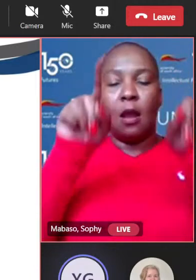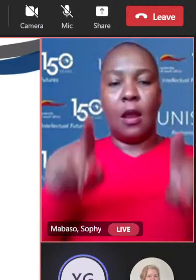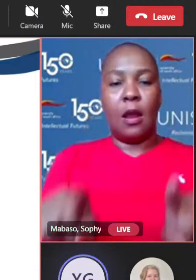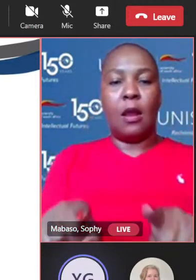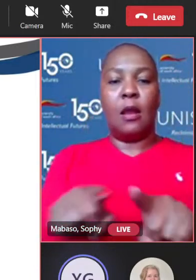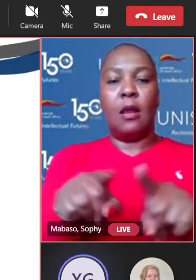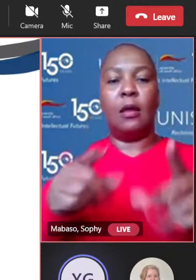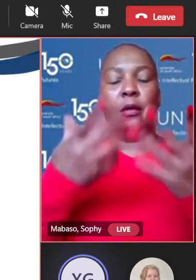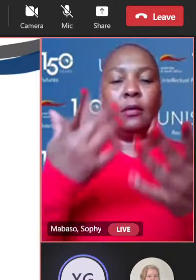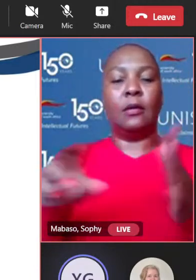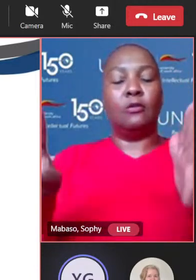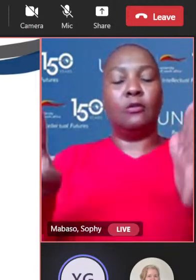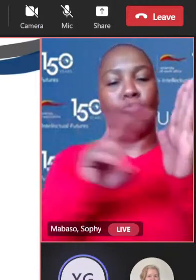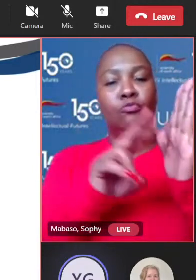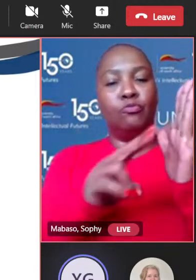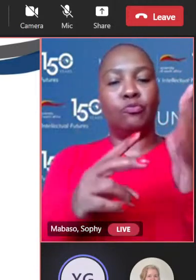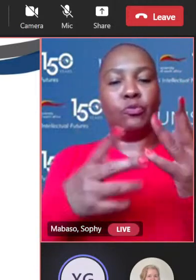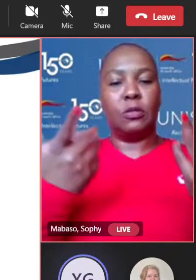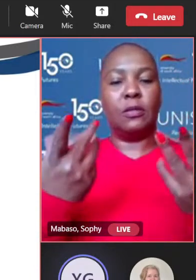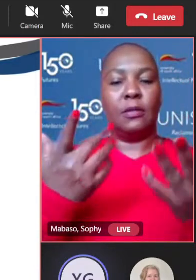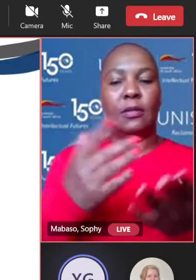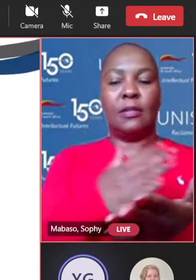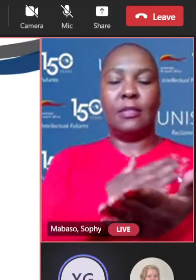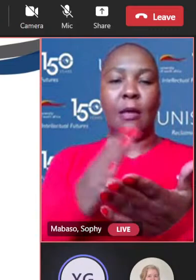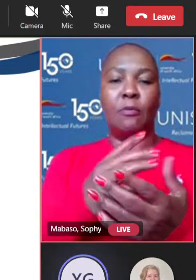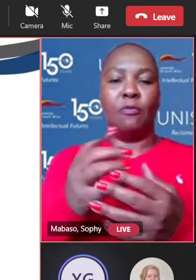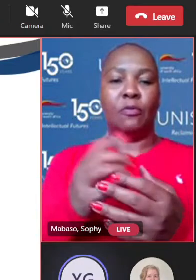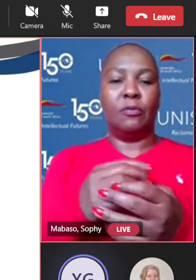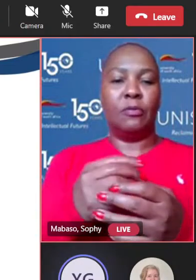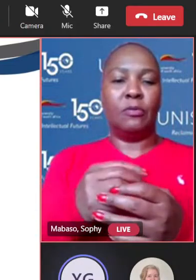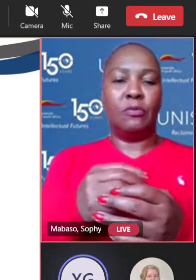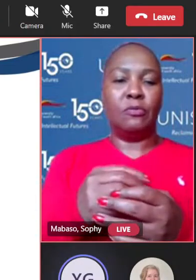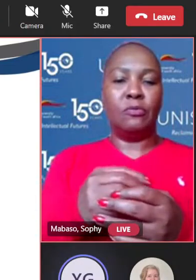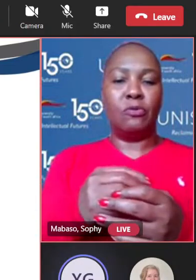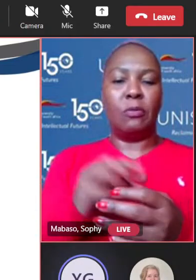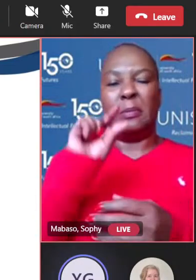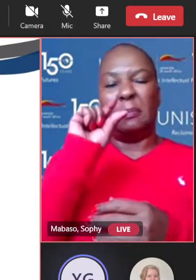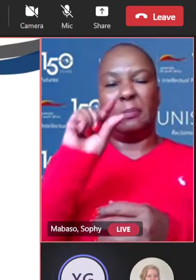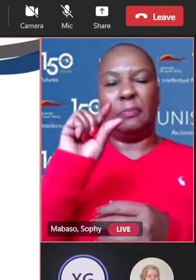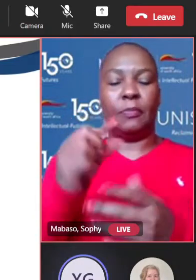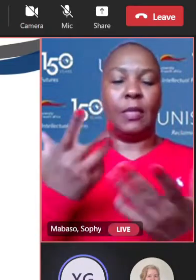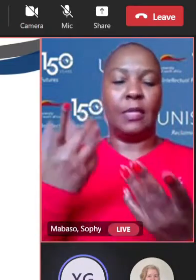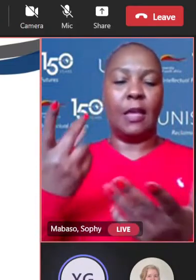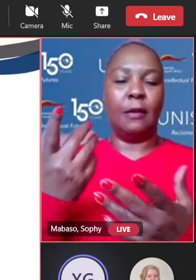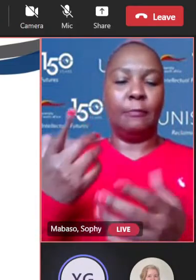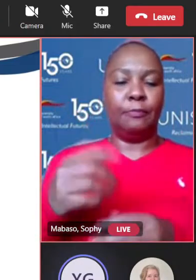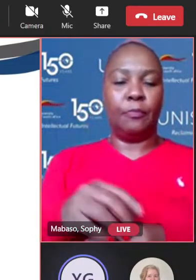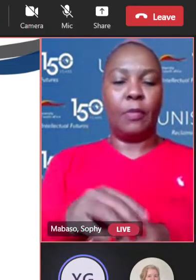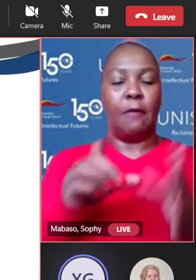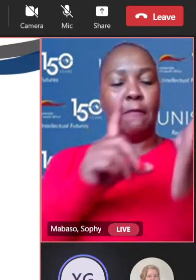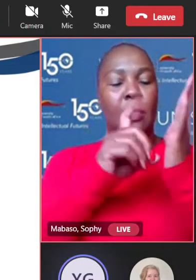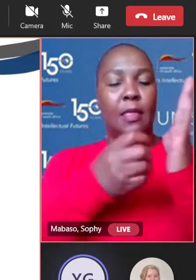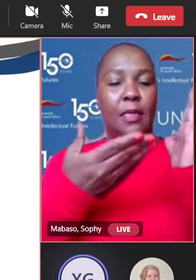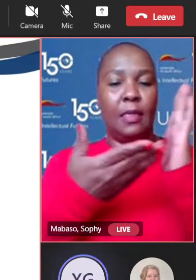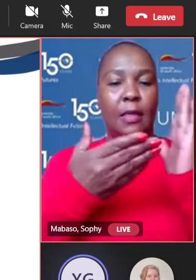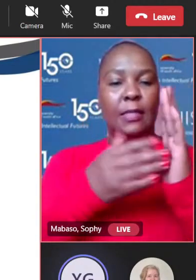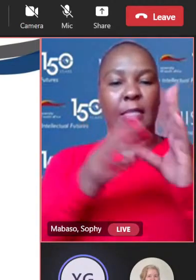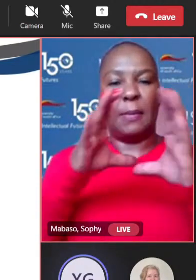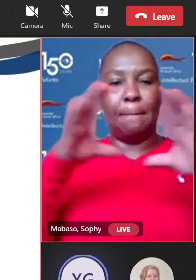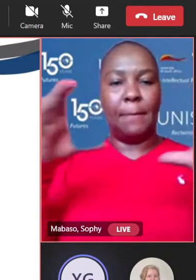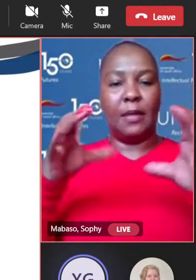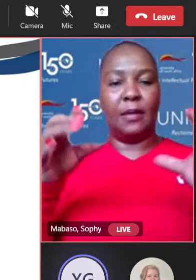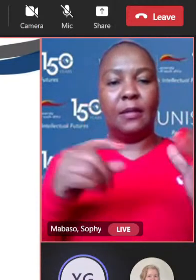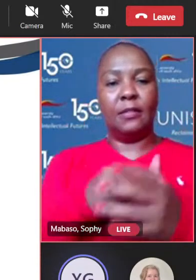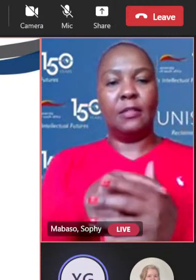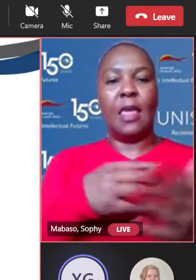will look a bit big, for some of us who can't see nicely, then you can see it in big. So you can click it on any of these two